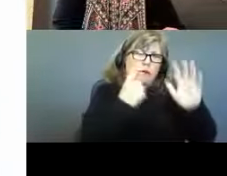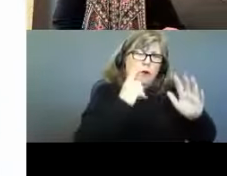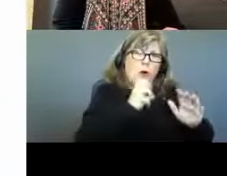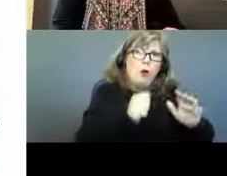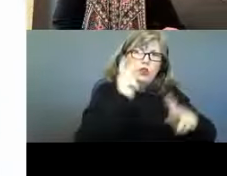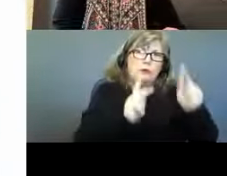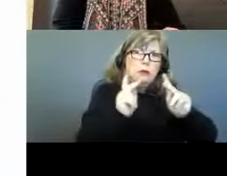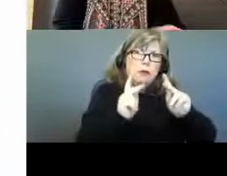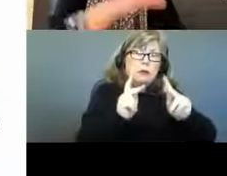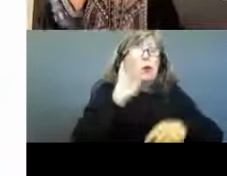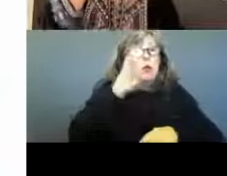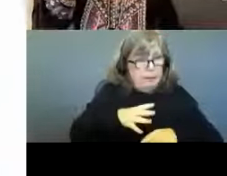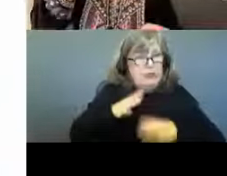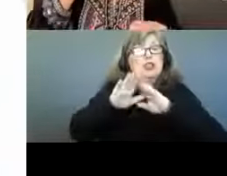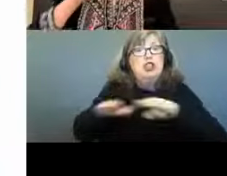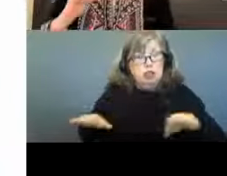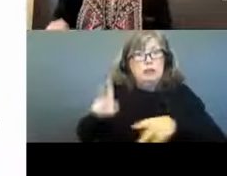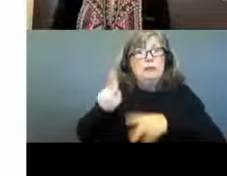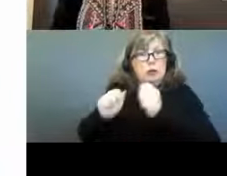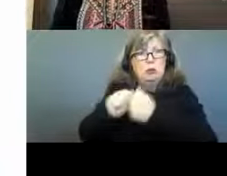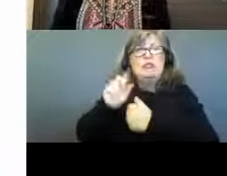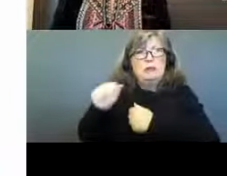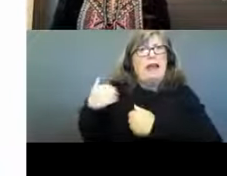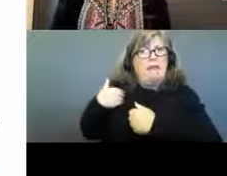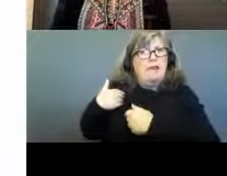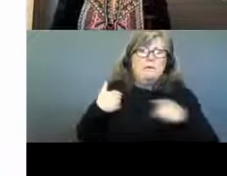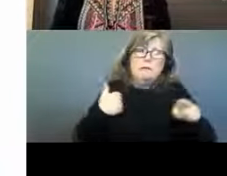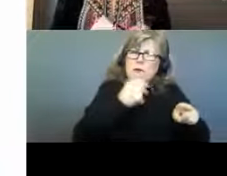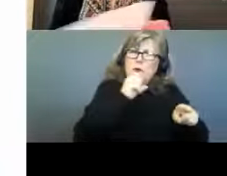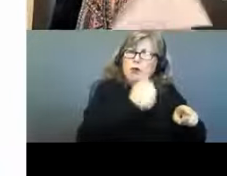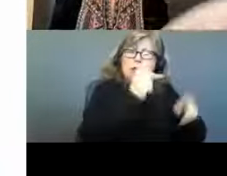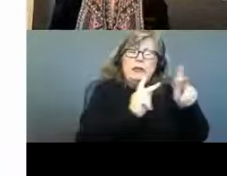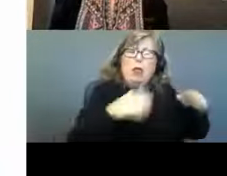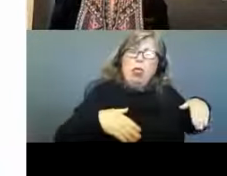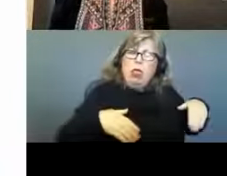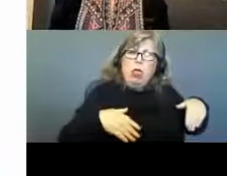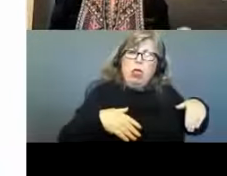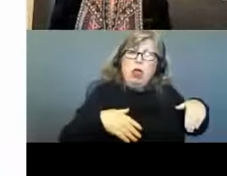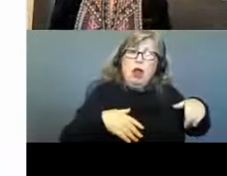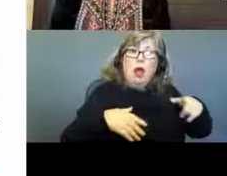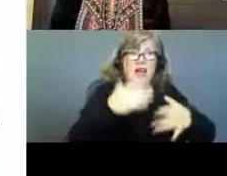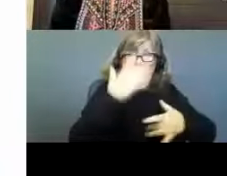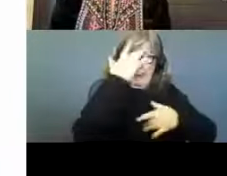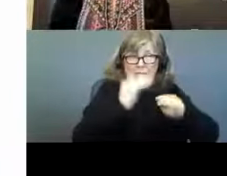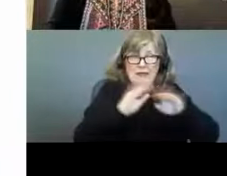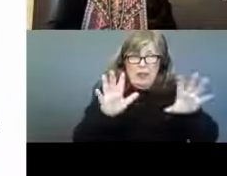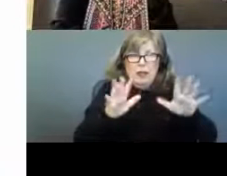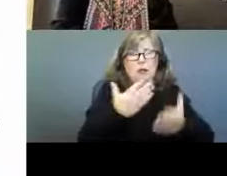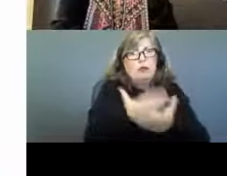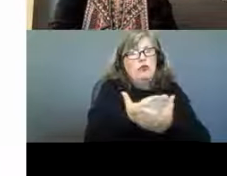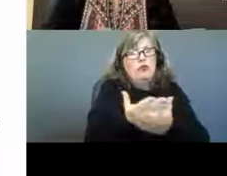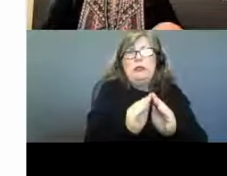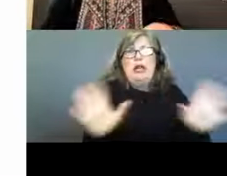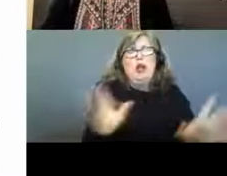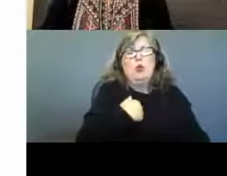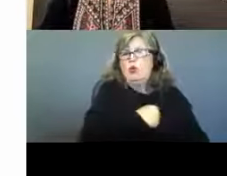for women, children, and persons with disabilities. And the pandemic has shown that we really need one. Next